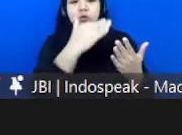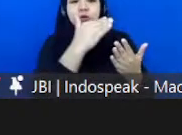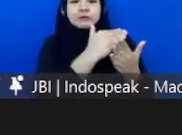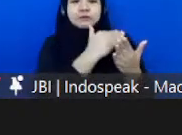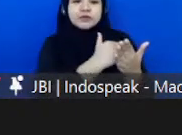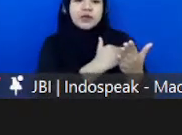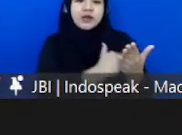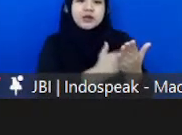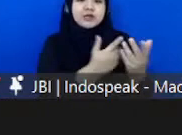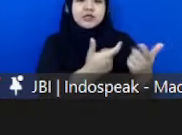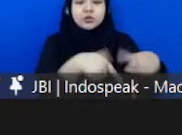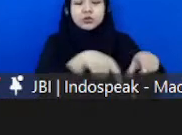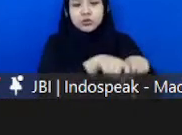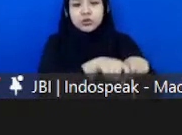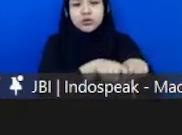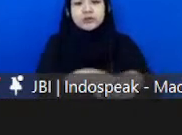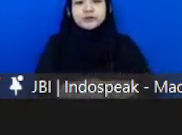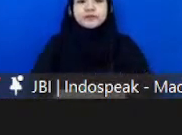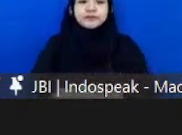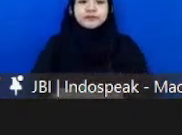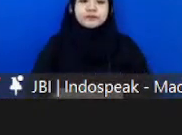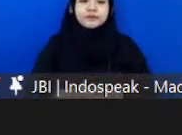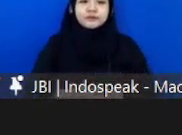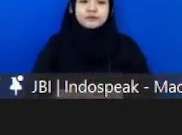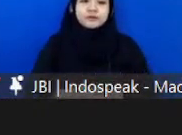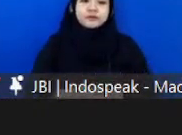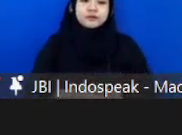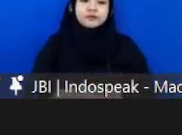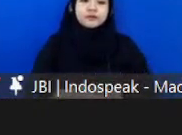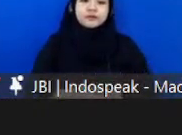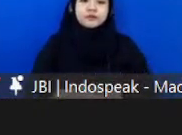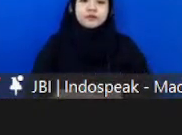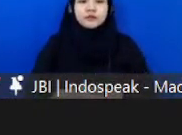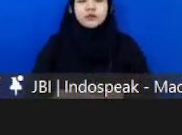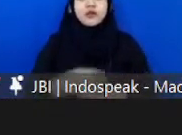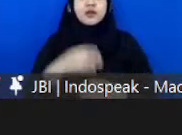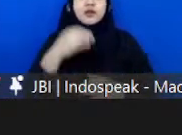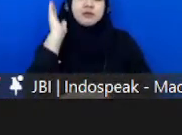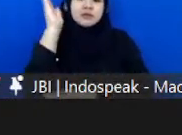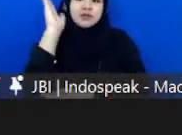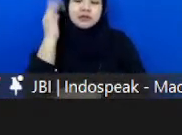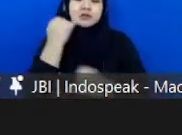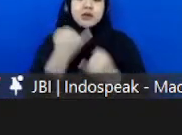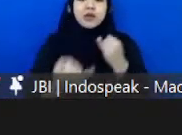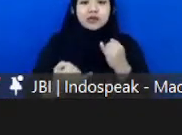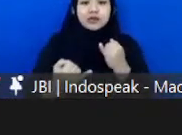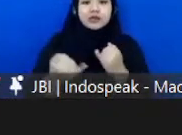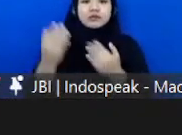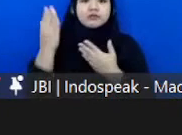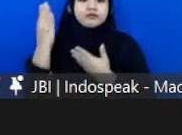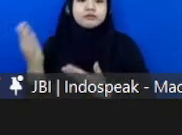So that's the end of my presentation, and I'm really looking forward for the discussion. Thank you very much.